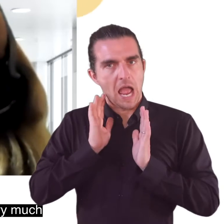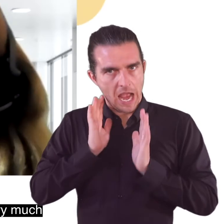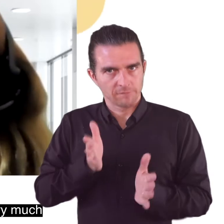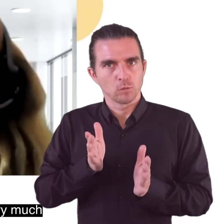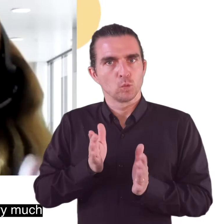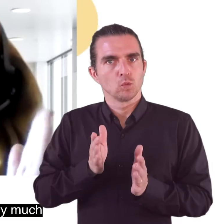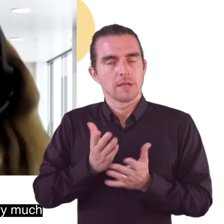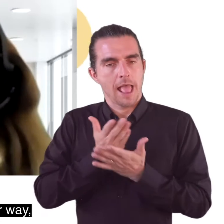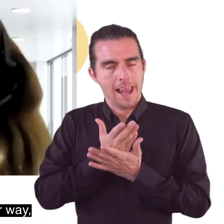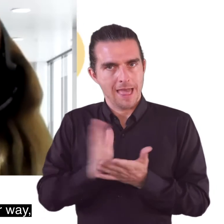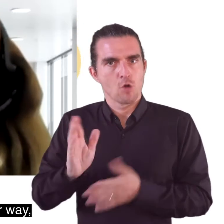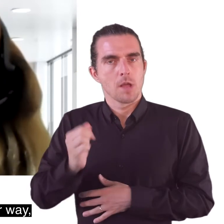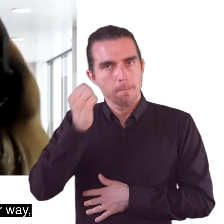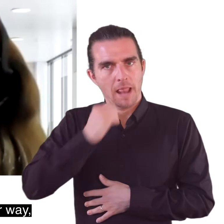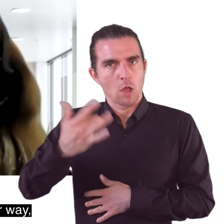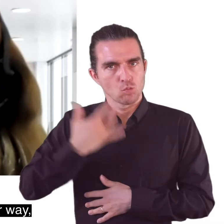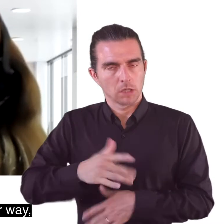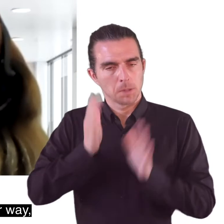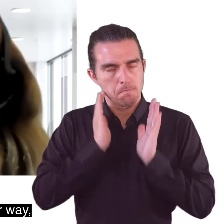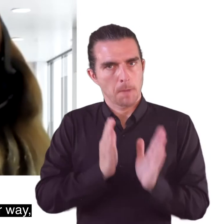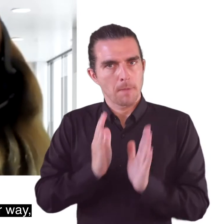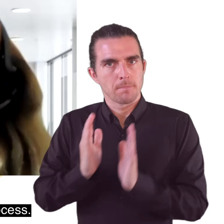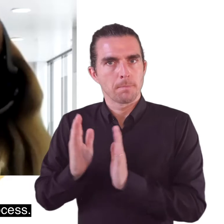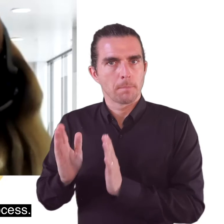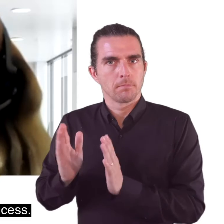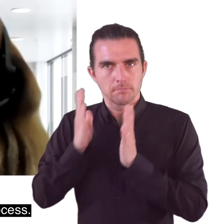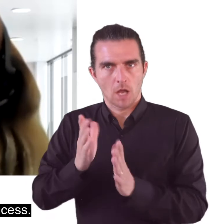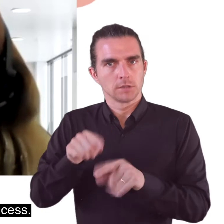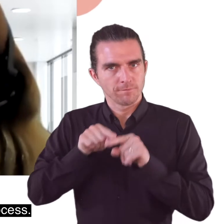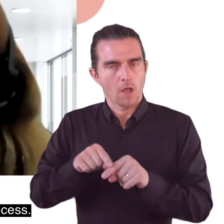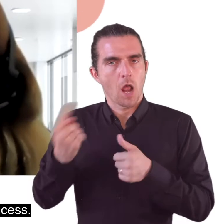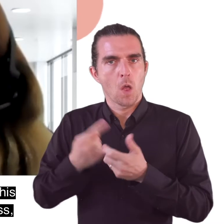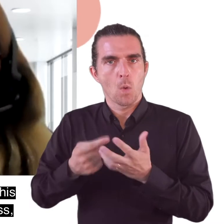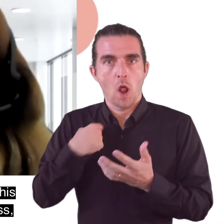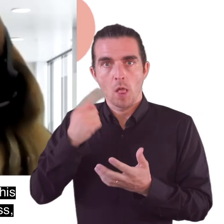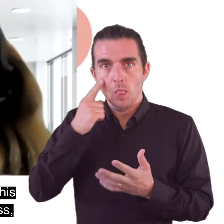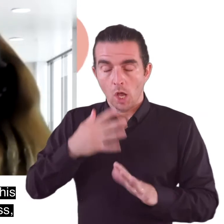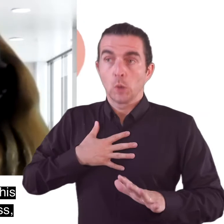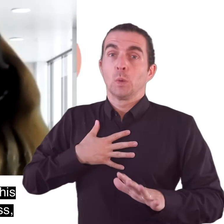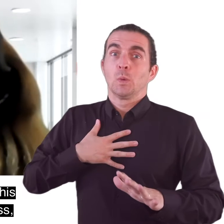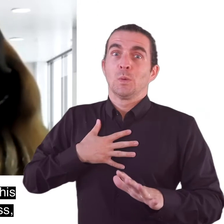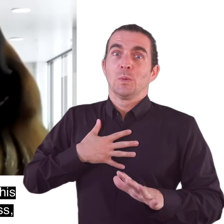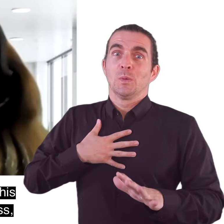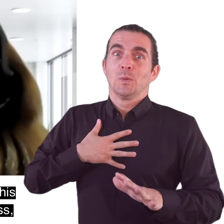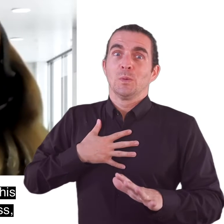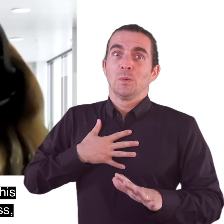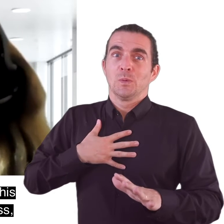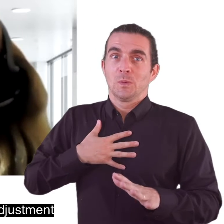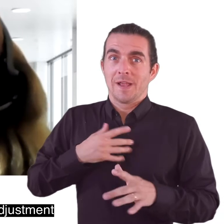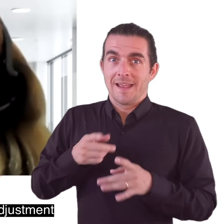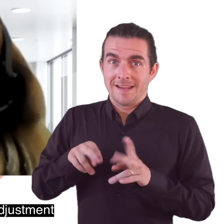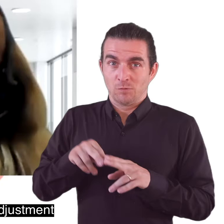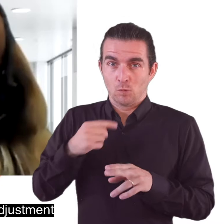to, so very much in a black and white linear way, they had to follow this process. And again, it was just this nugget of, my